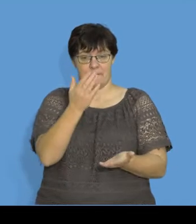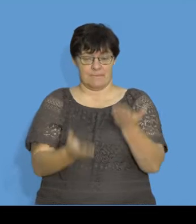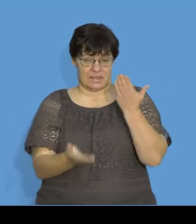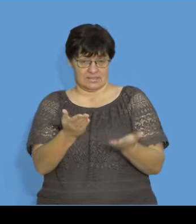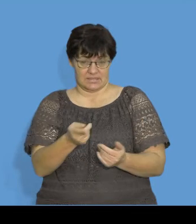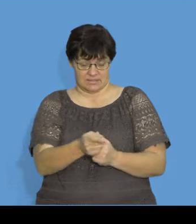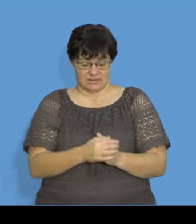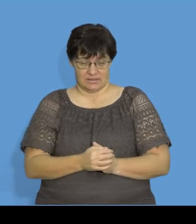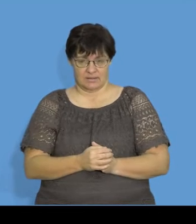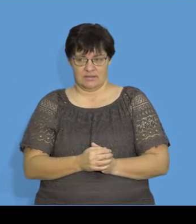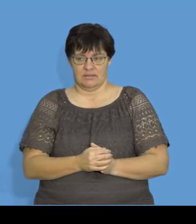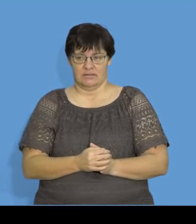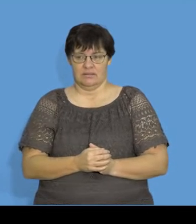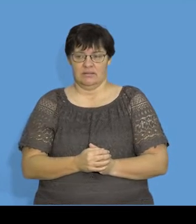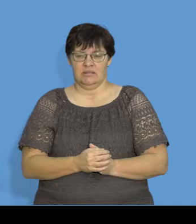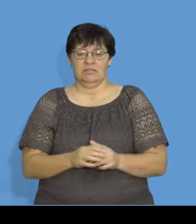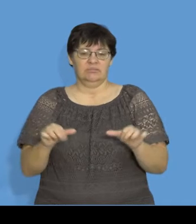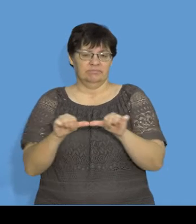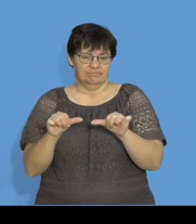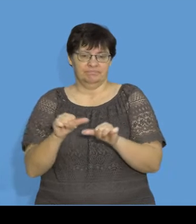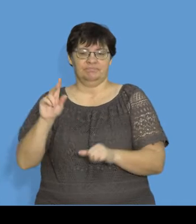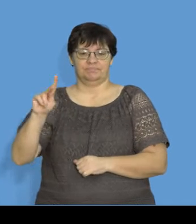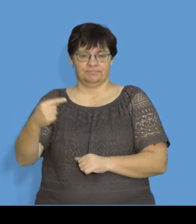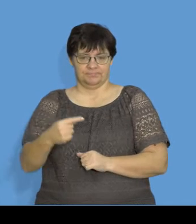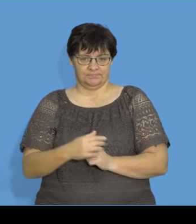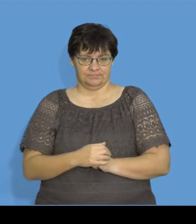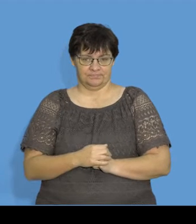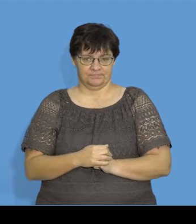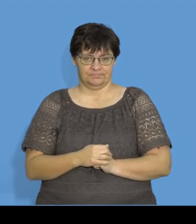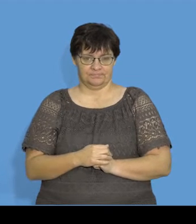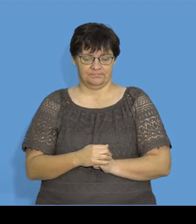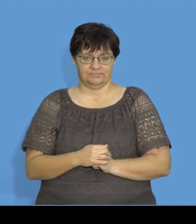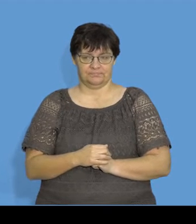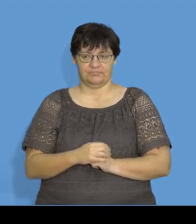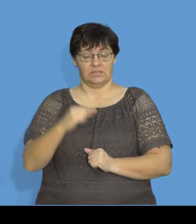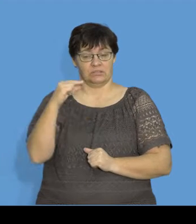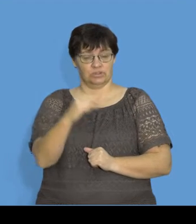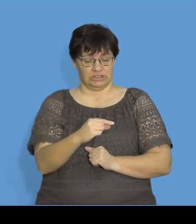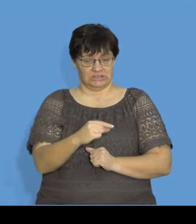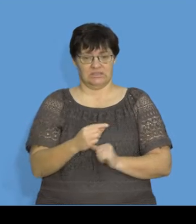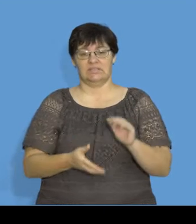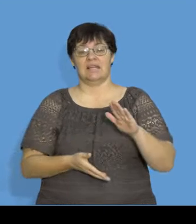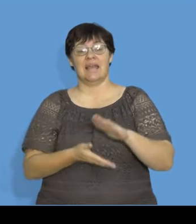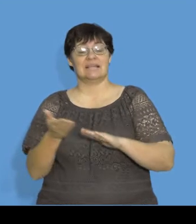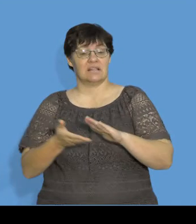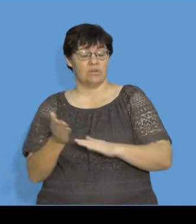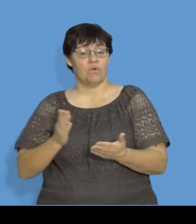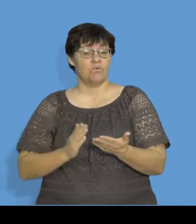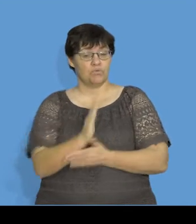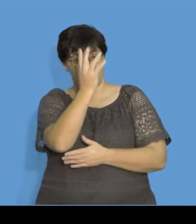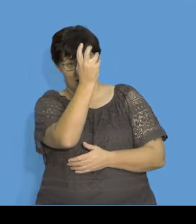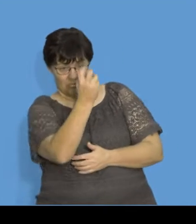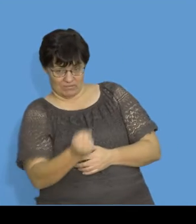mass, which we measure in kilograms. G is acceleration due to